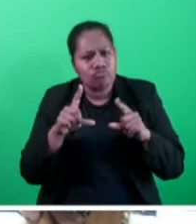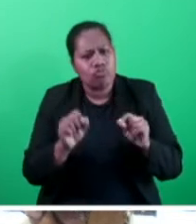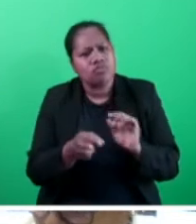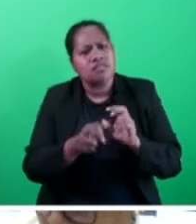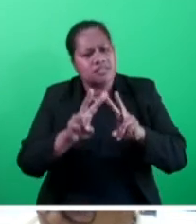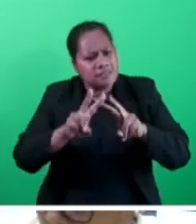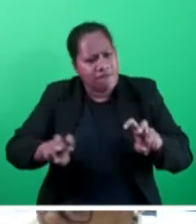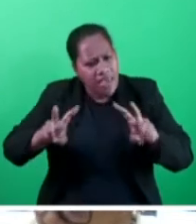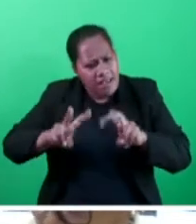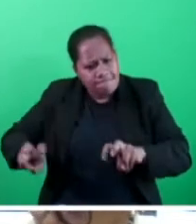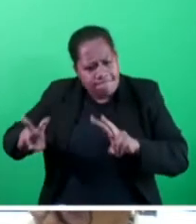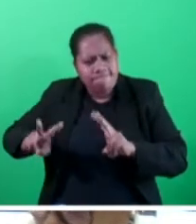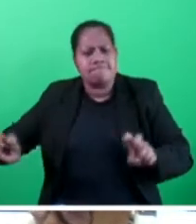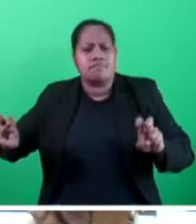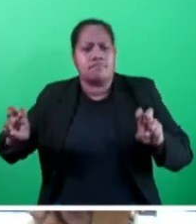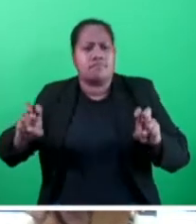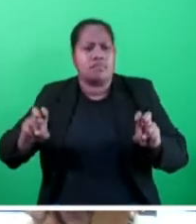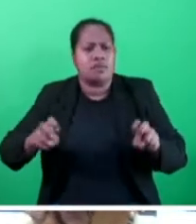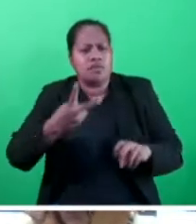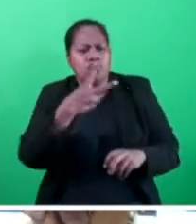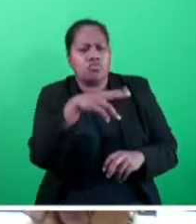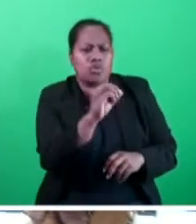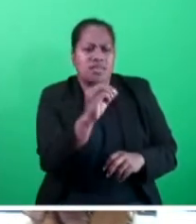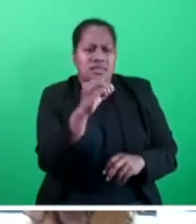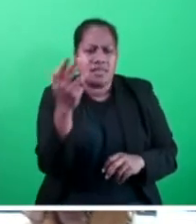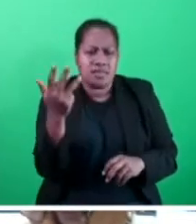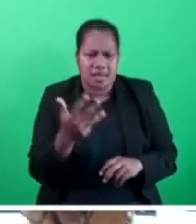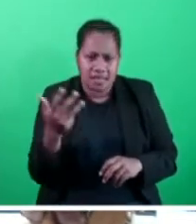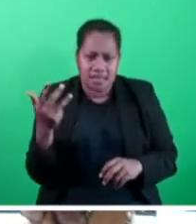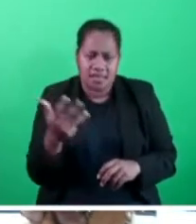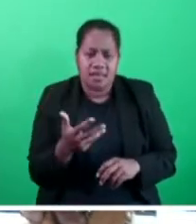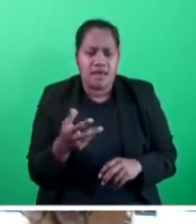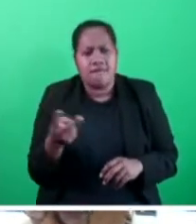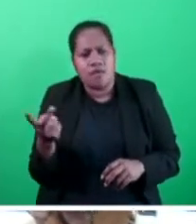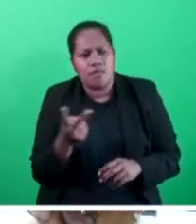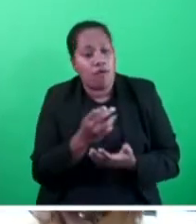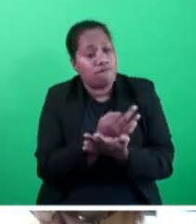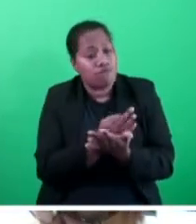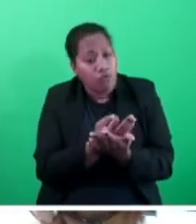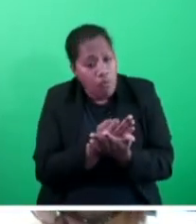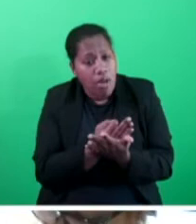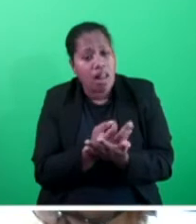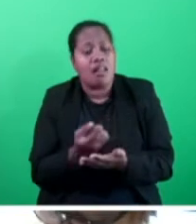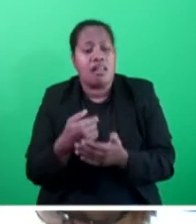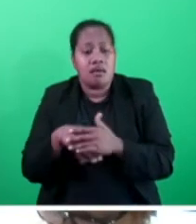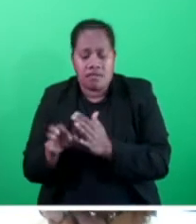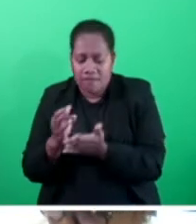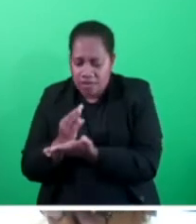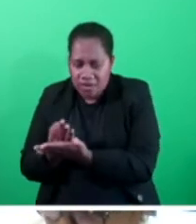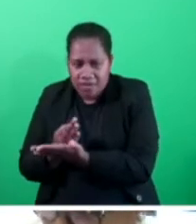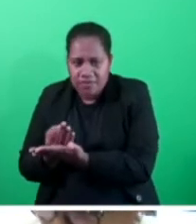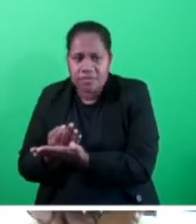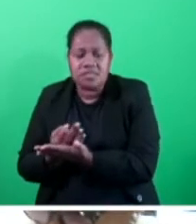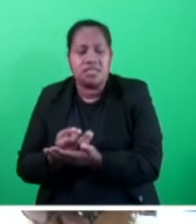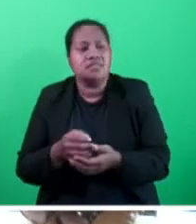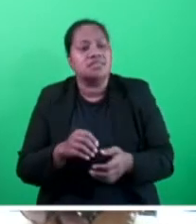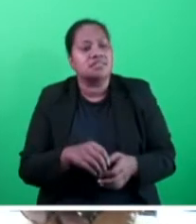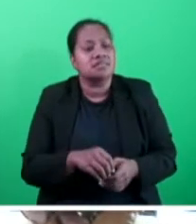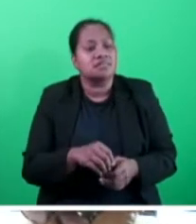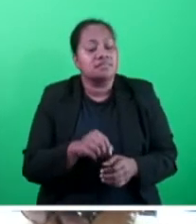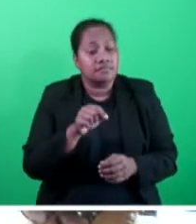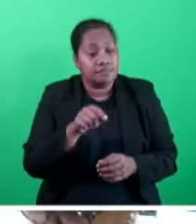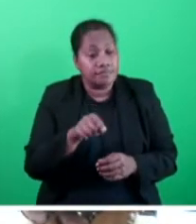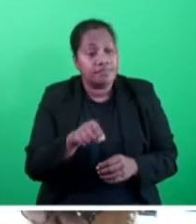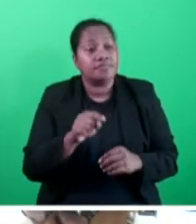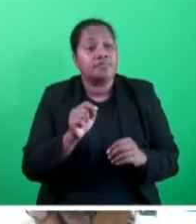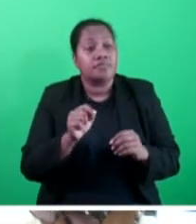May 2019 for the formal and informal sectors, followed by public consultation from 23rd